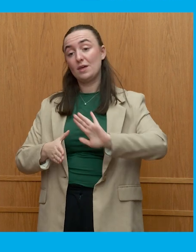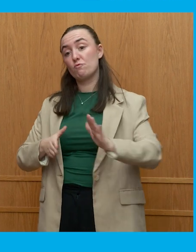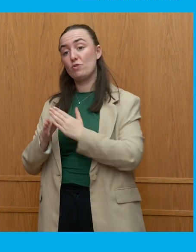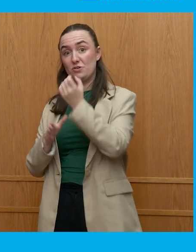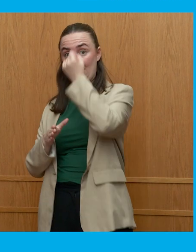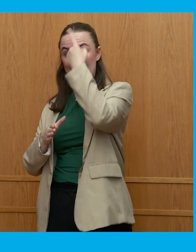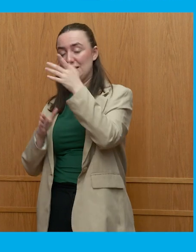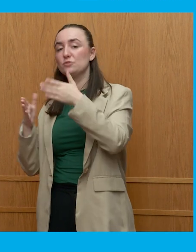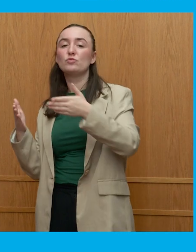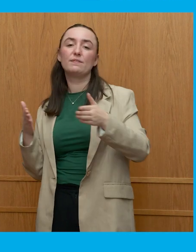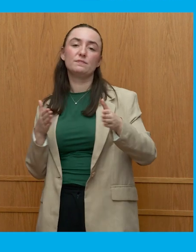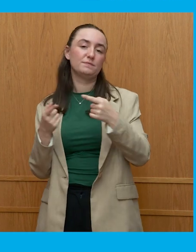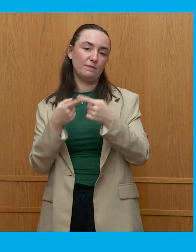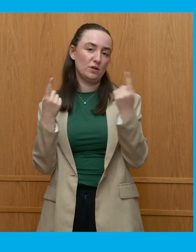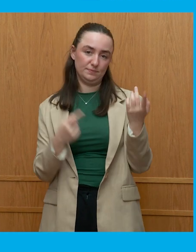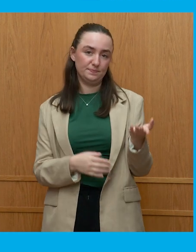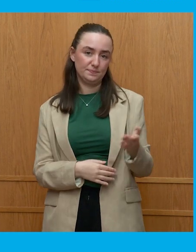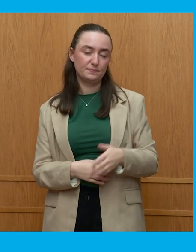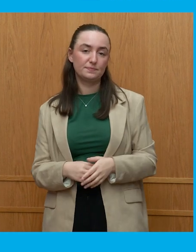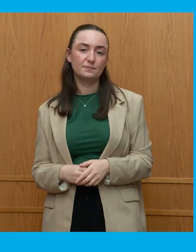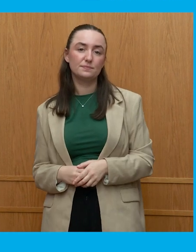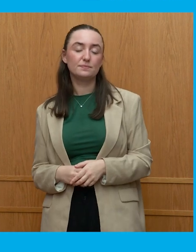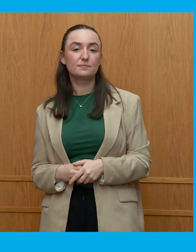sometimes, I'm thinking of